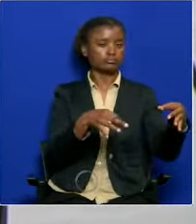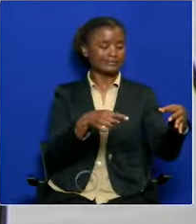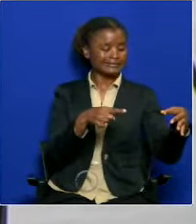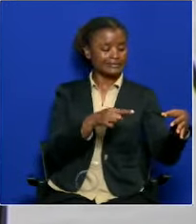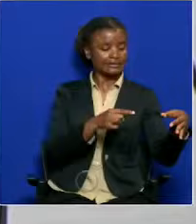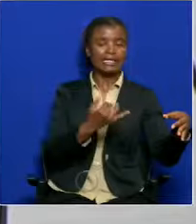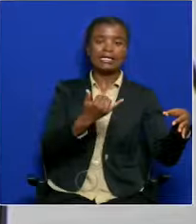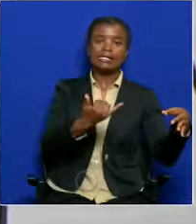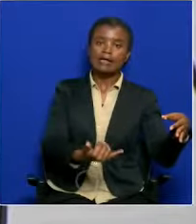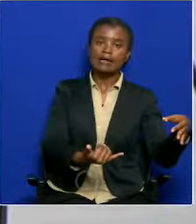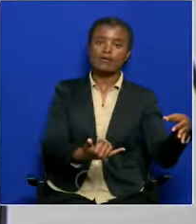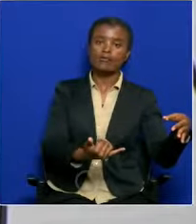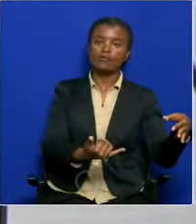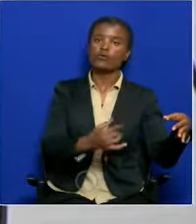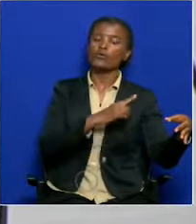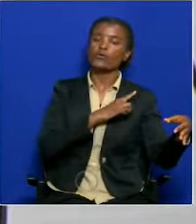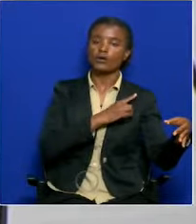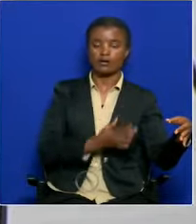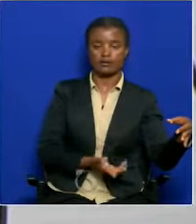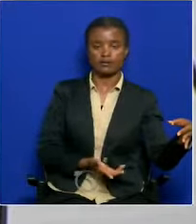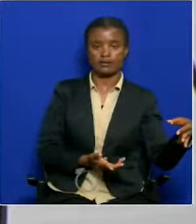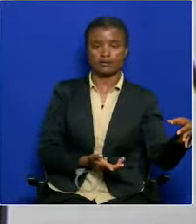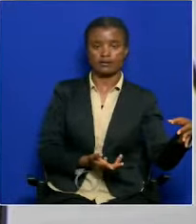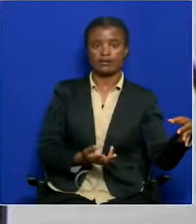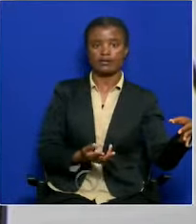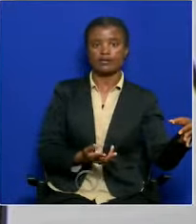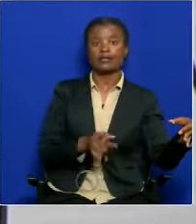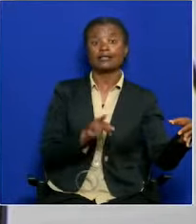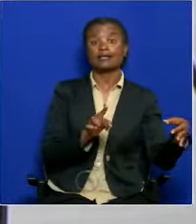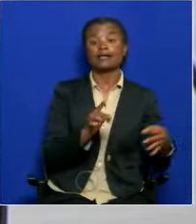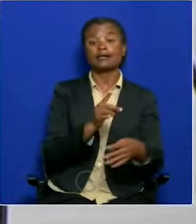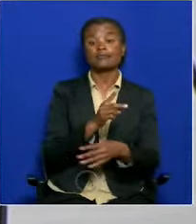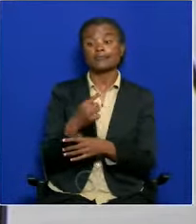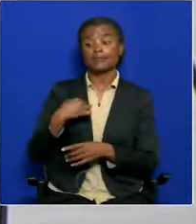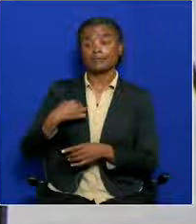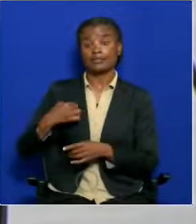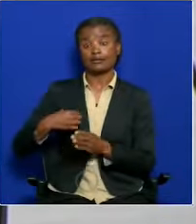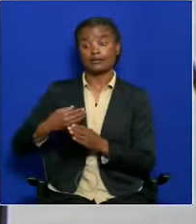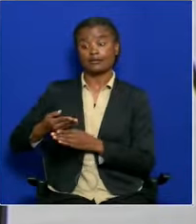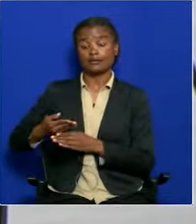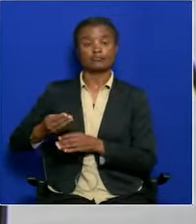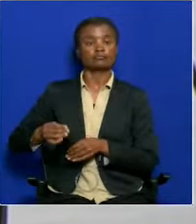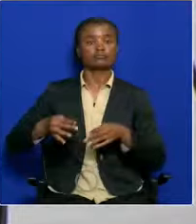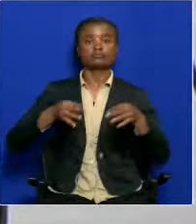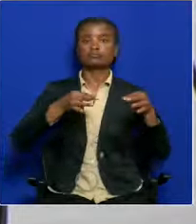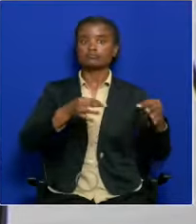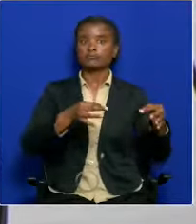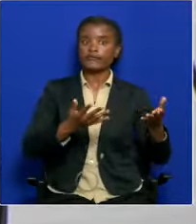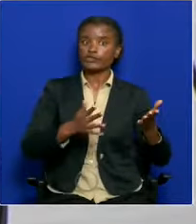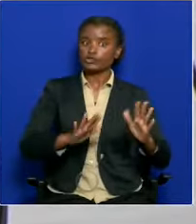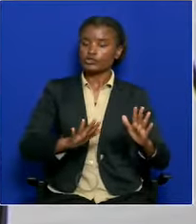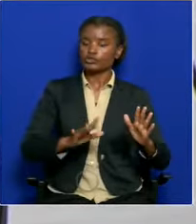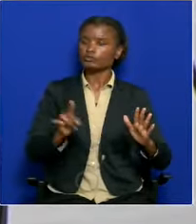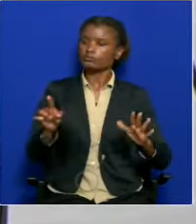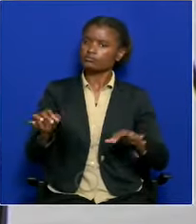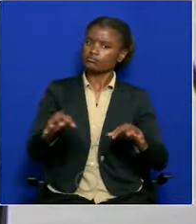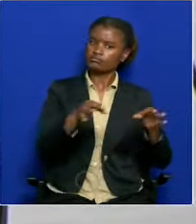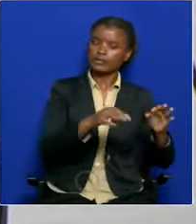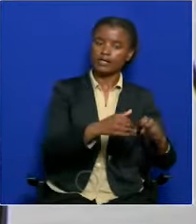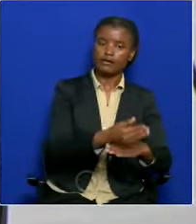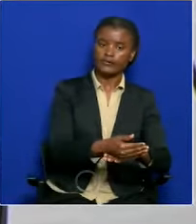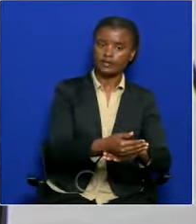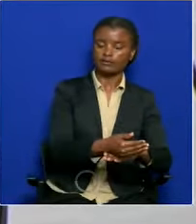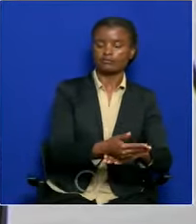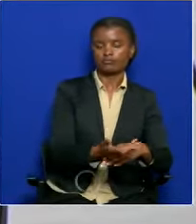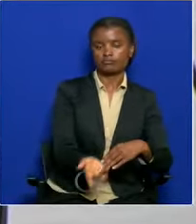stage of the proceeding after I have presented my written statement before the Commission. This